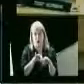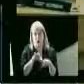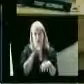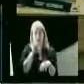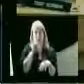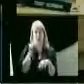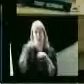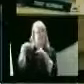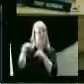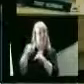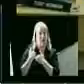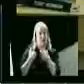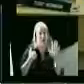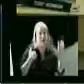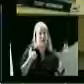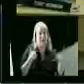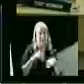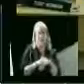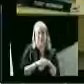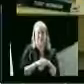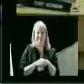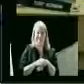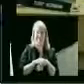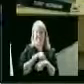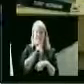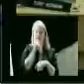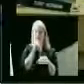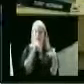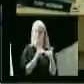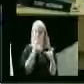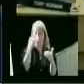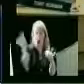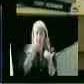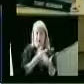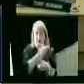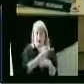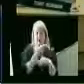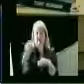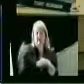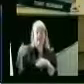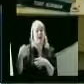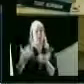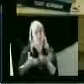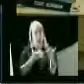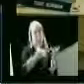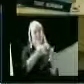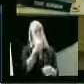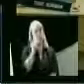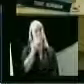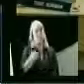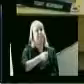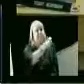fall far short of recommending termination. He recommends he be reinstated.